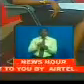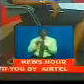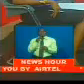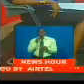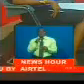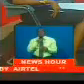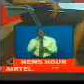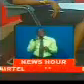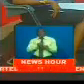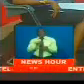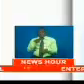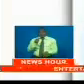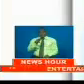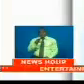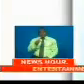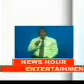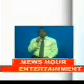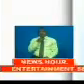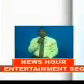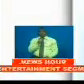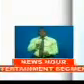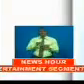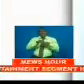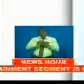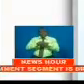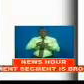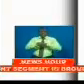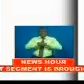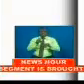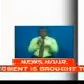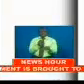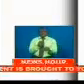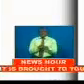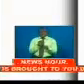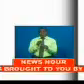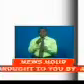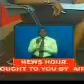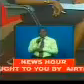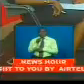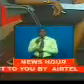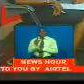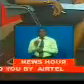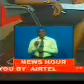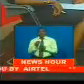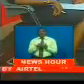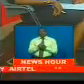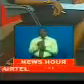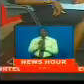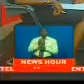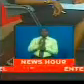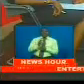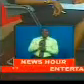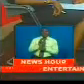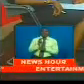Hamatan, I took this name because I didn't want any English thing to relate with. With Bello, we normally fuse